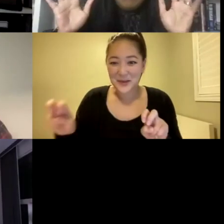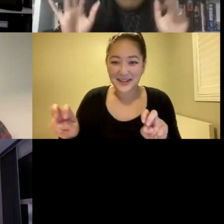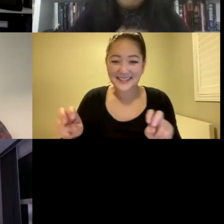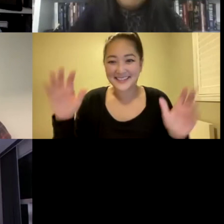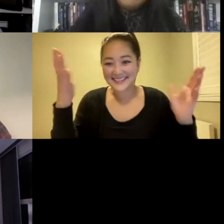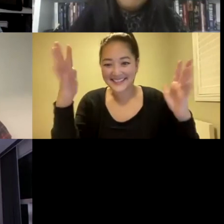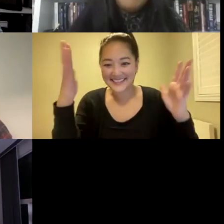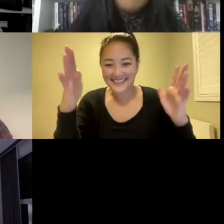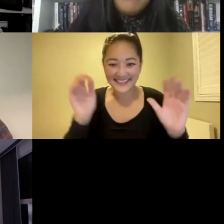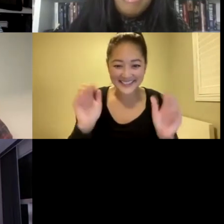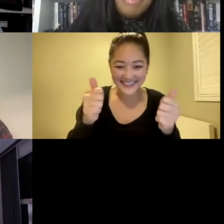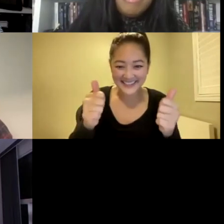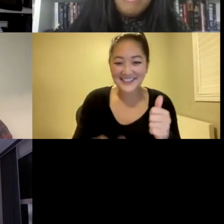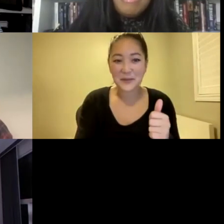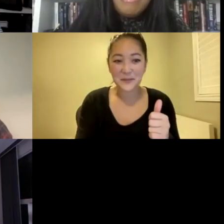And yeah,